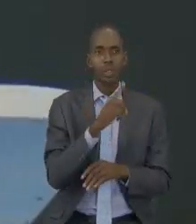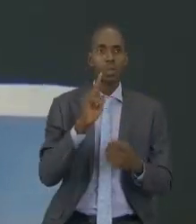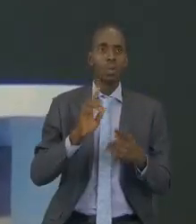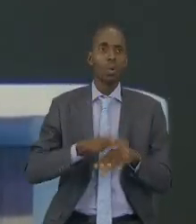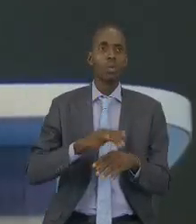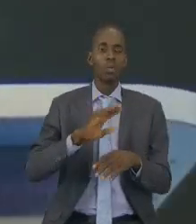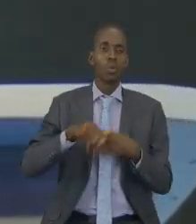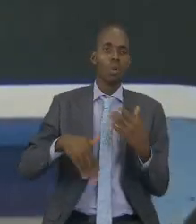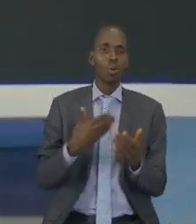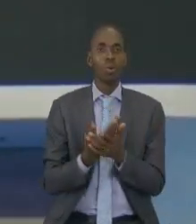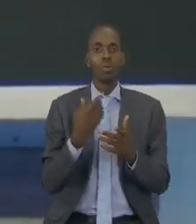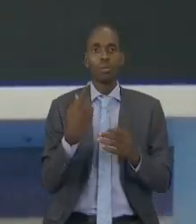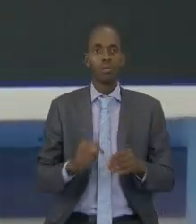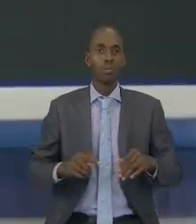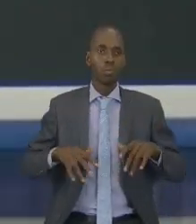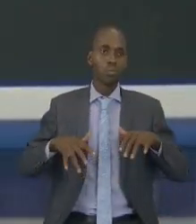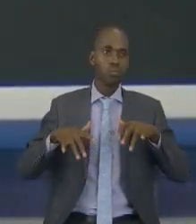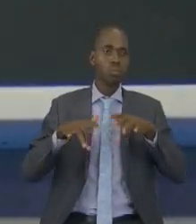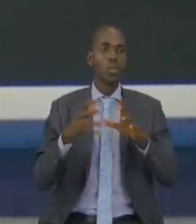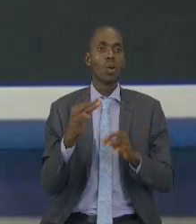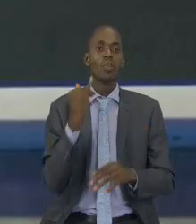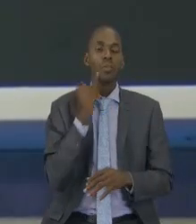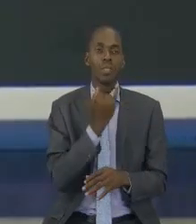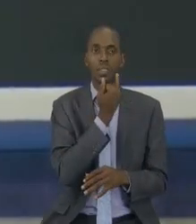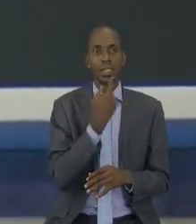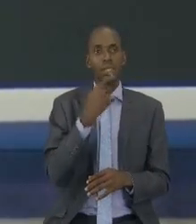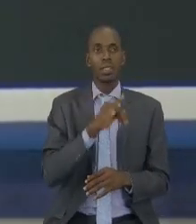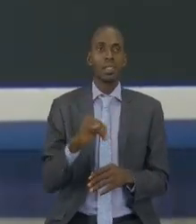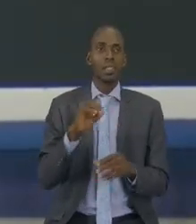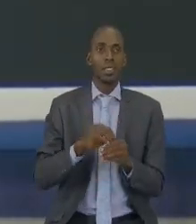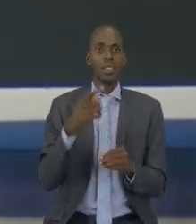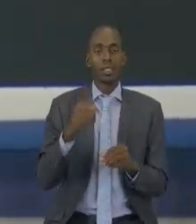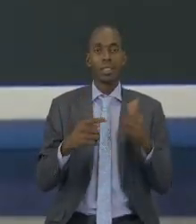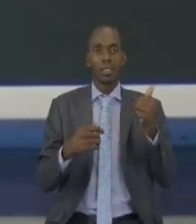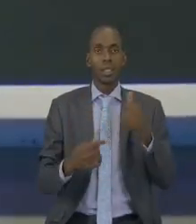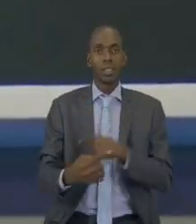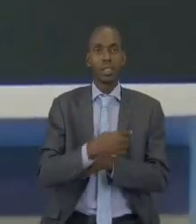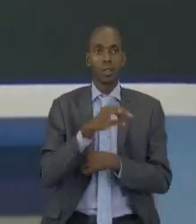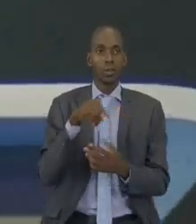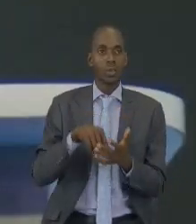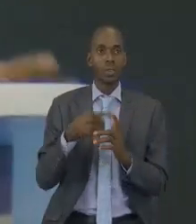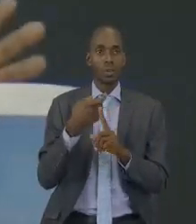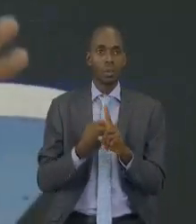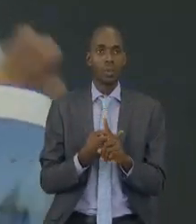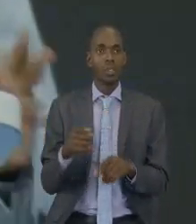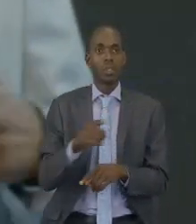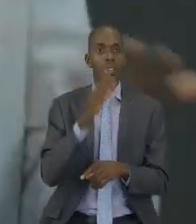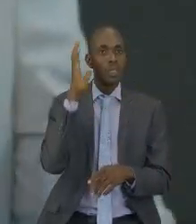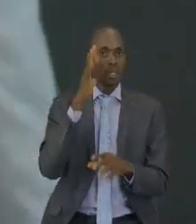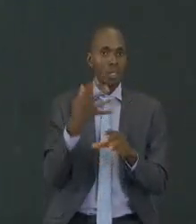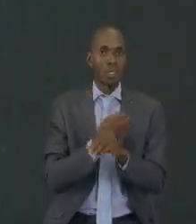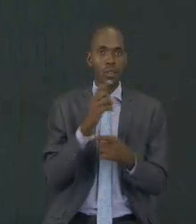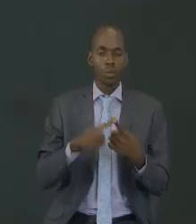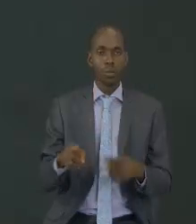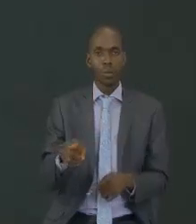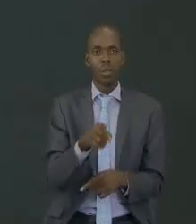the congregation of Israel, saying, in the 10th day of this month, they shall take to